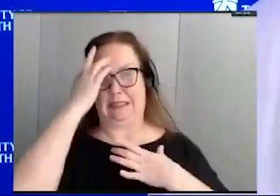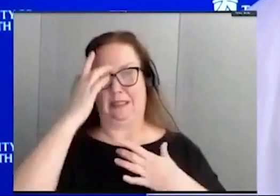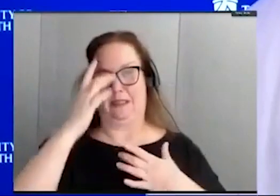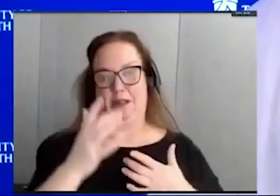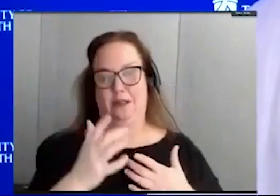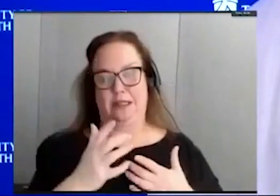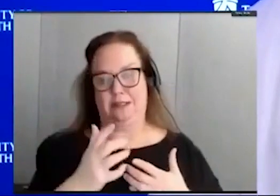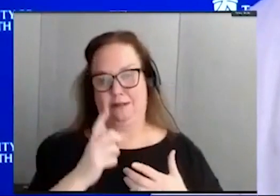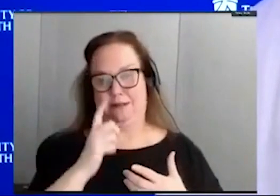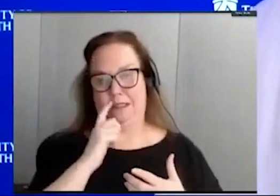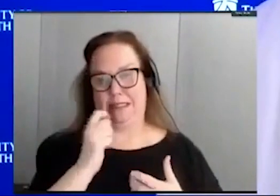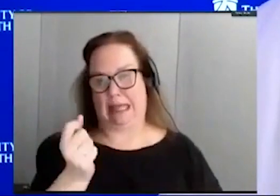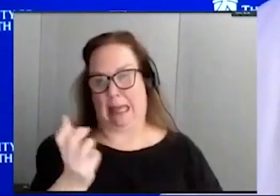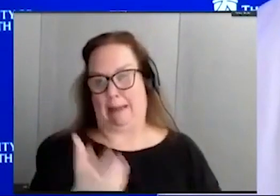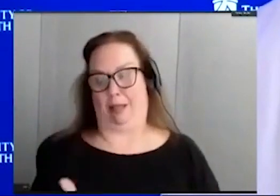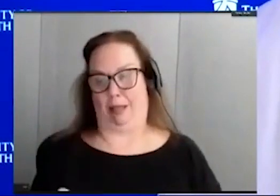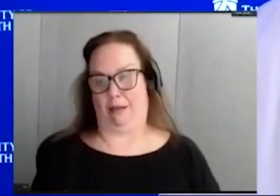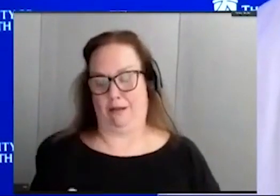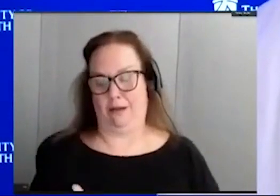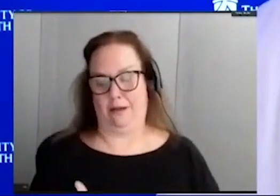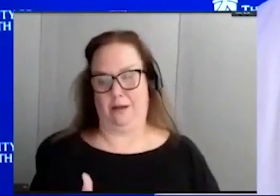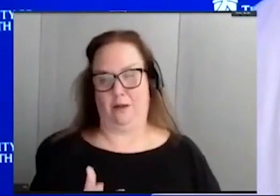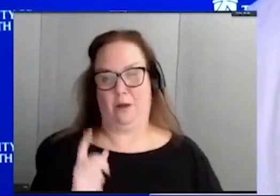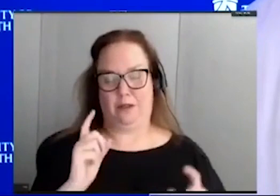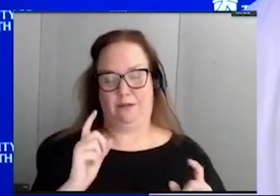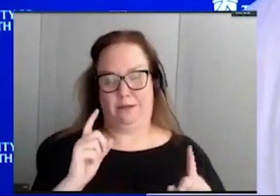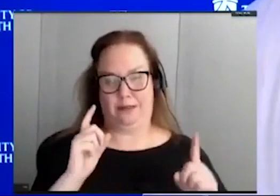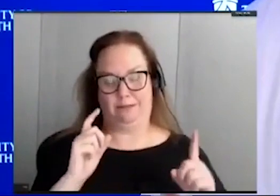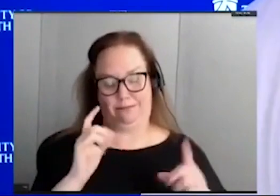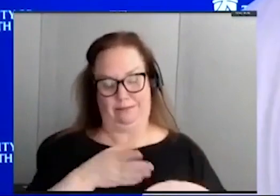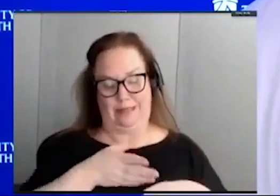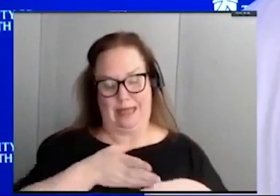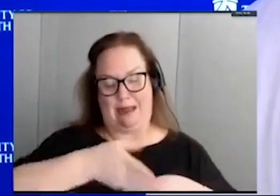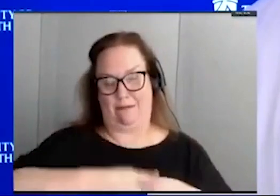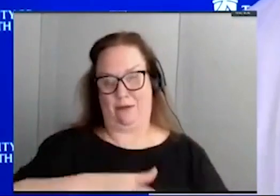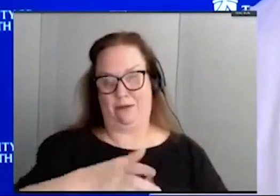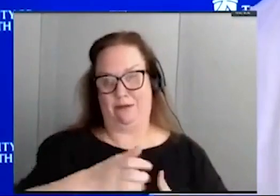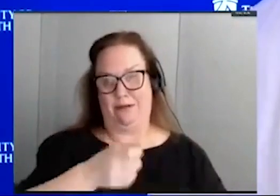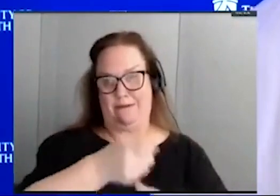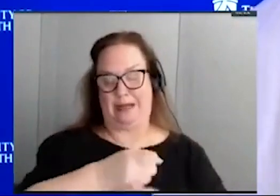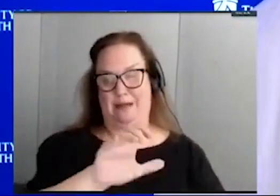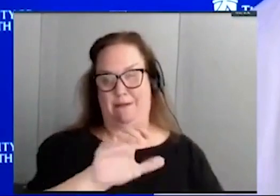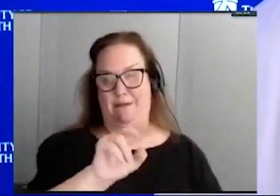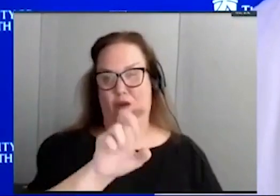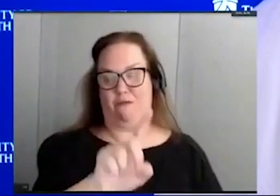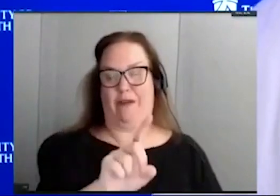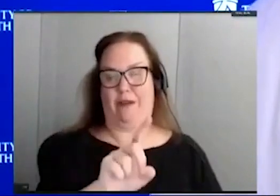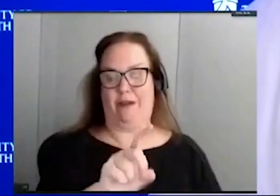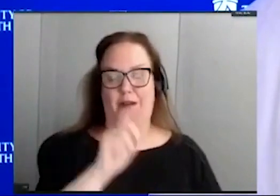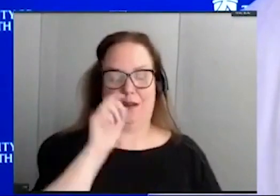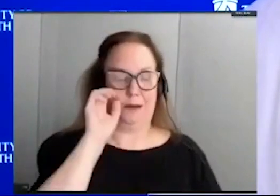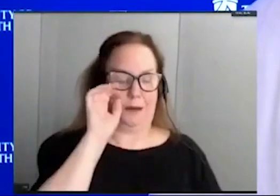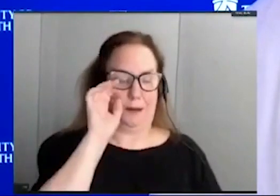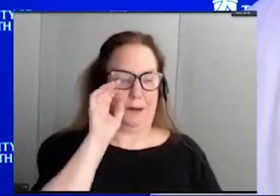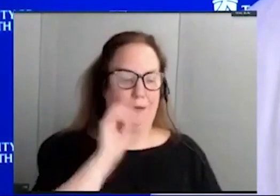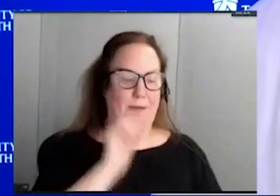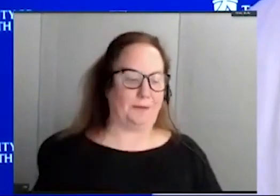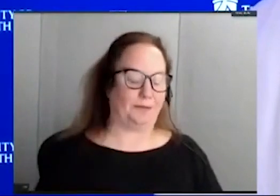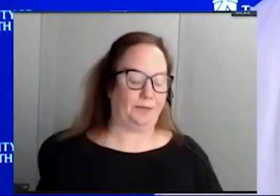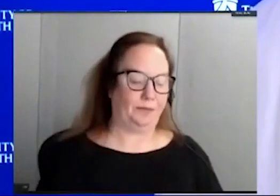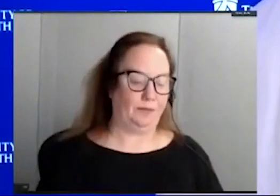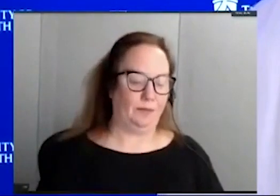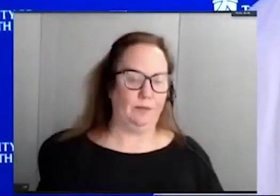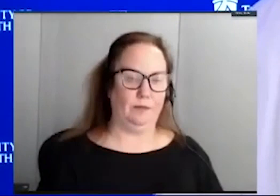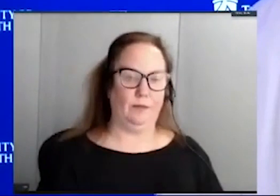dice with the complications. But just to show you that, in reference to that previous question, and what Dr. Stites